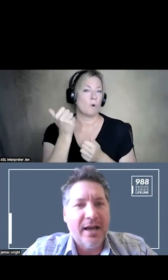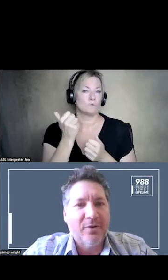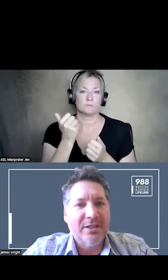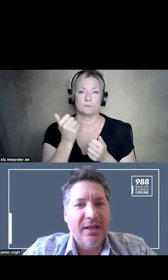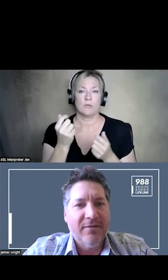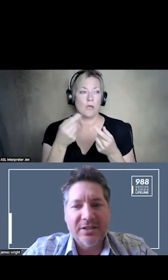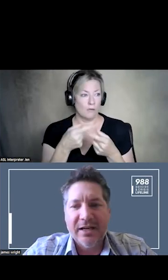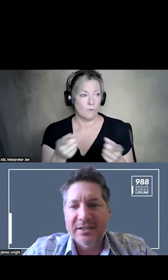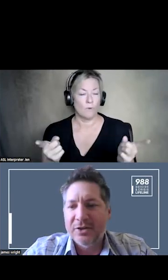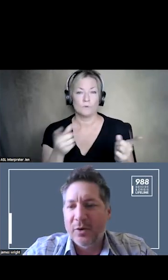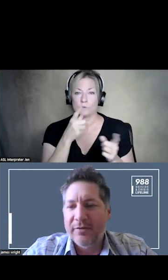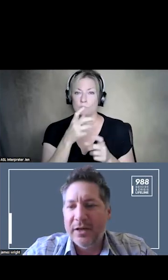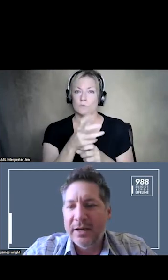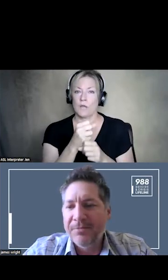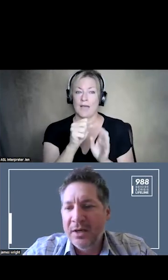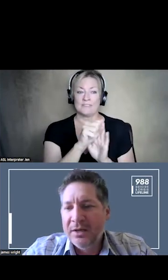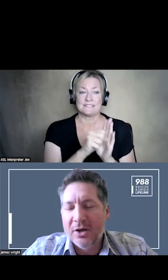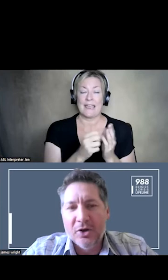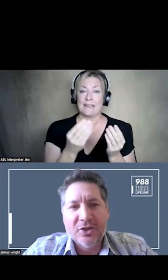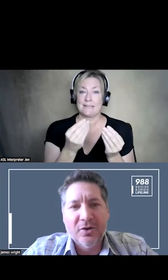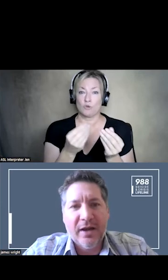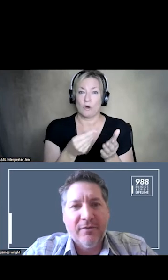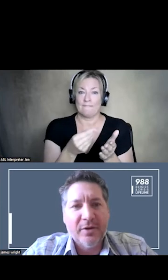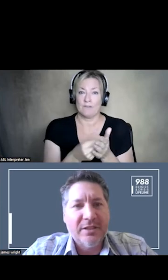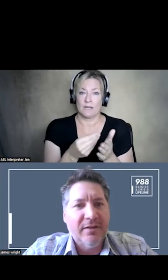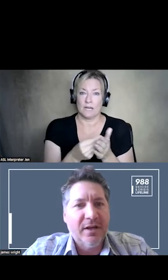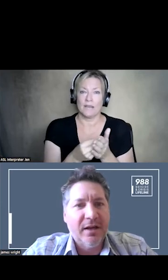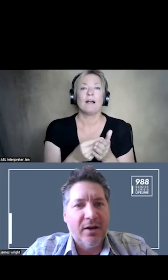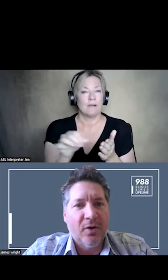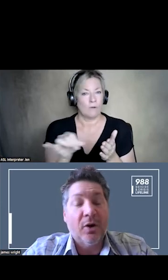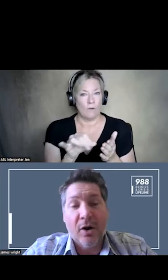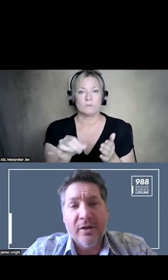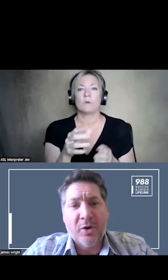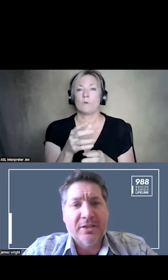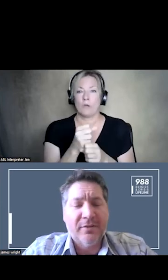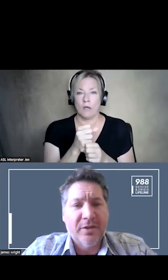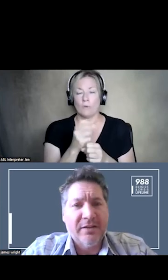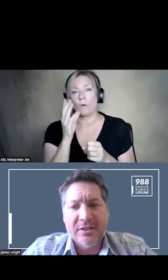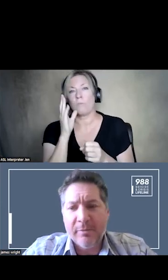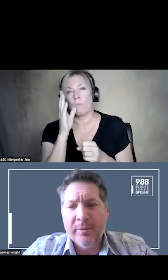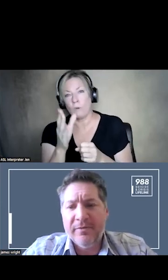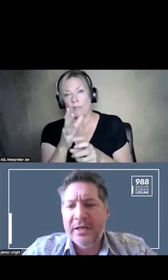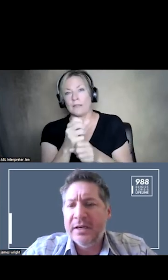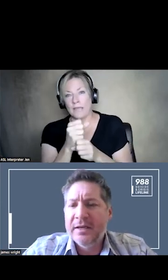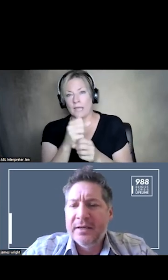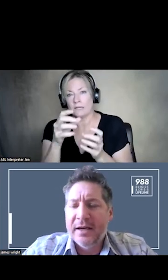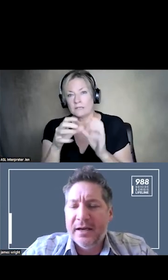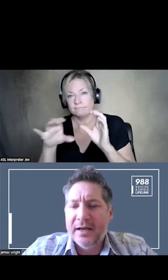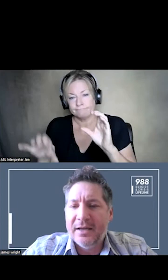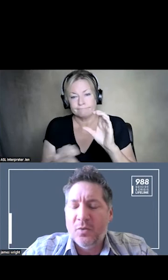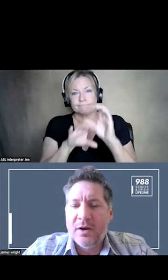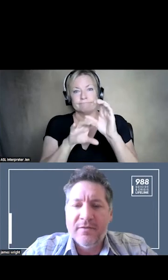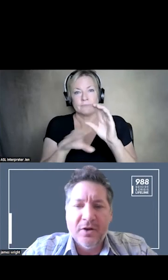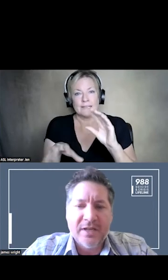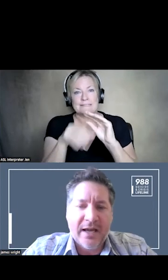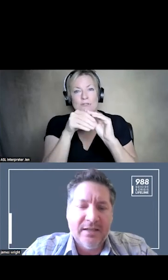that had received the state and territory funding also have received or are in the process of receiving supplement funding.